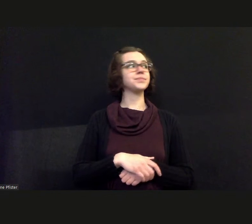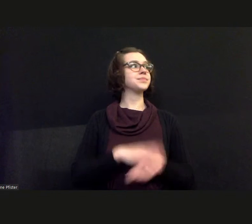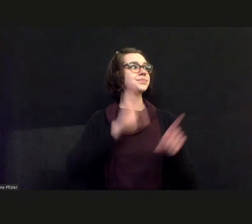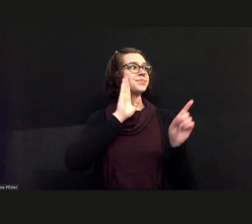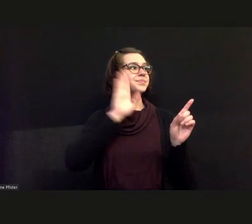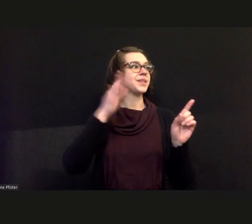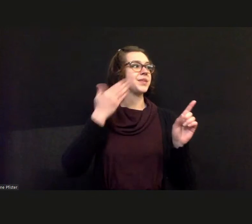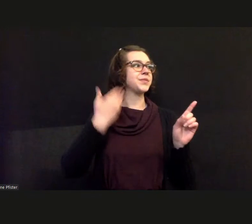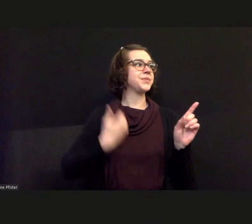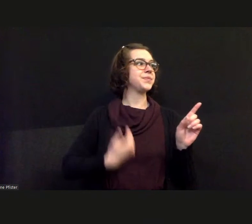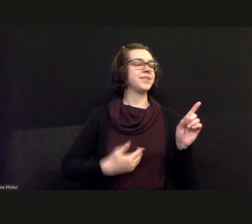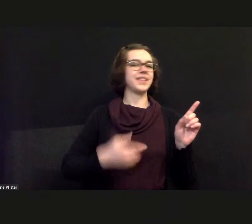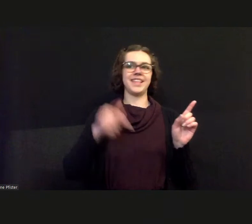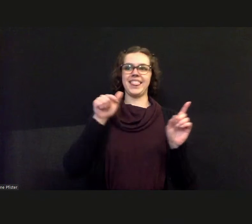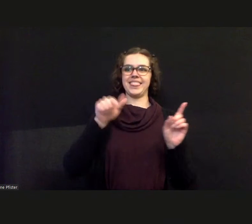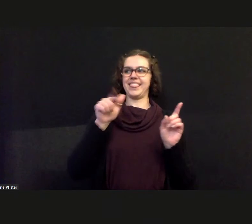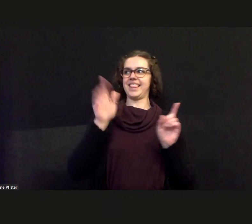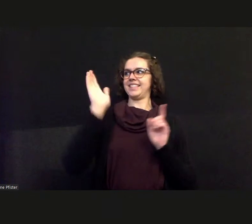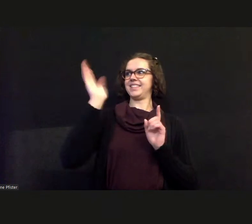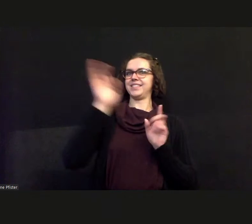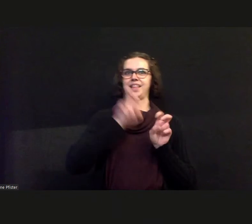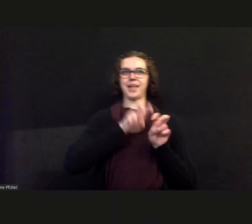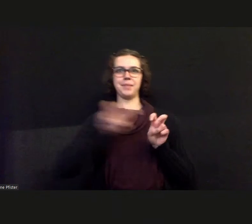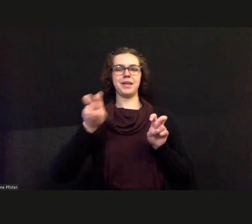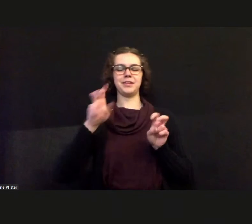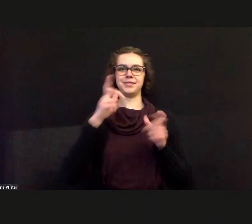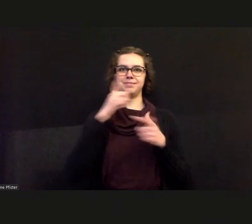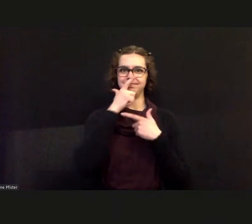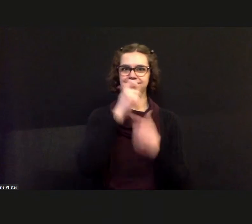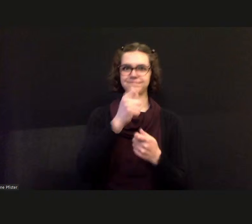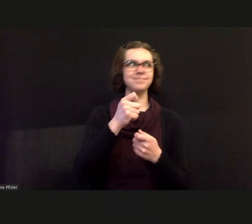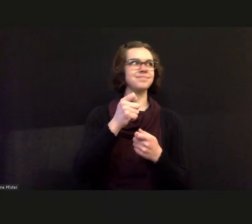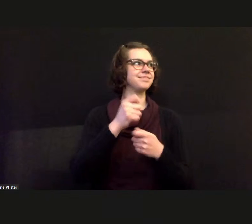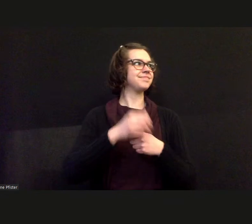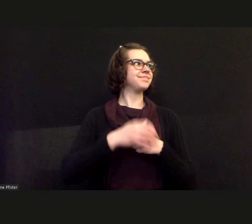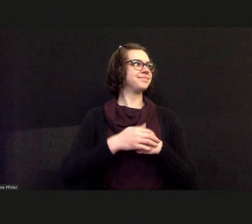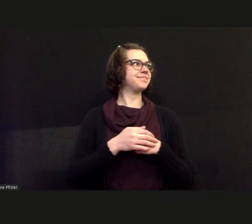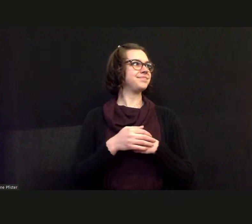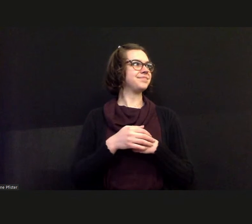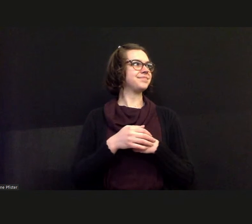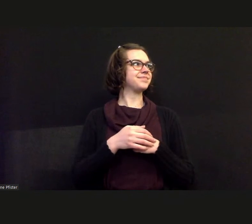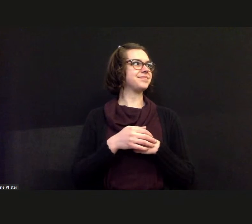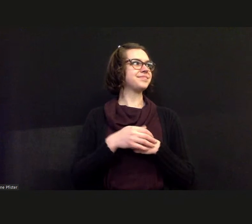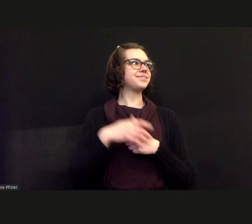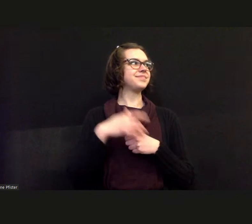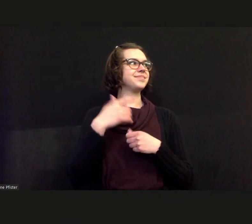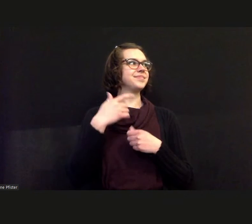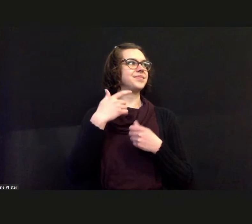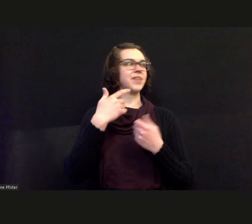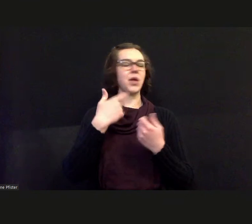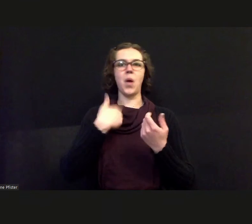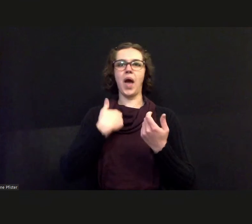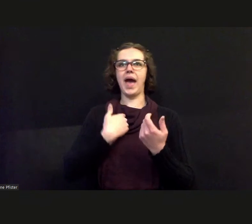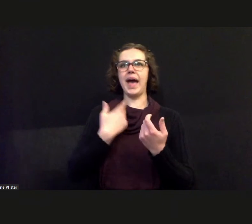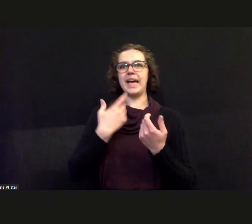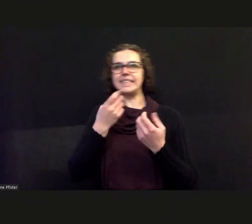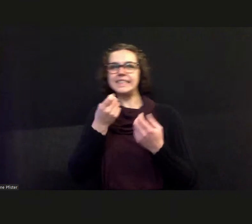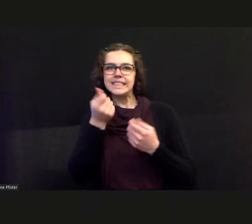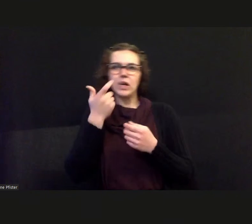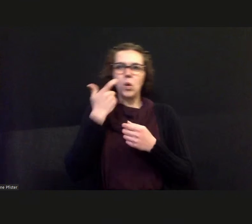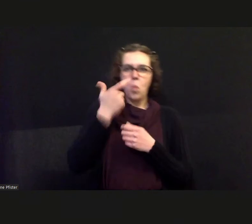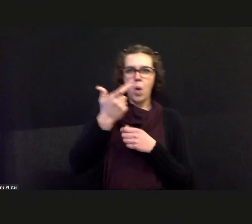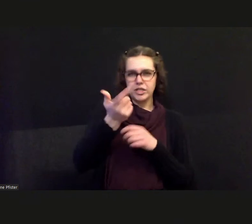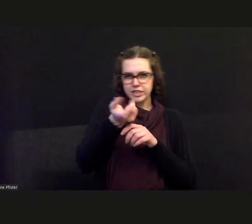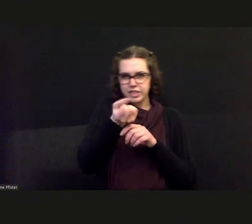Hello, this is such a fascinating panel. So I'm glad I was able to wake up in time for it, for actually most of it. So I have a couple